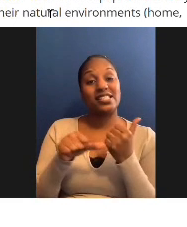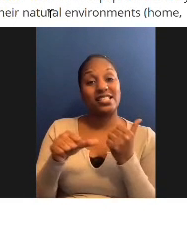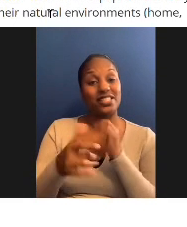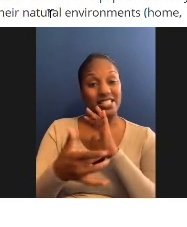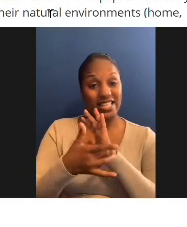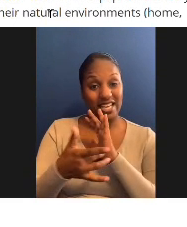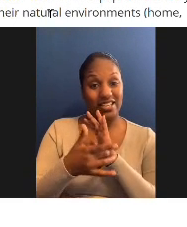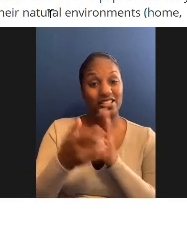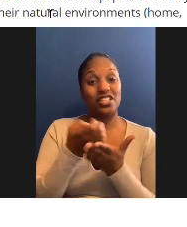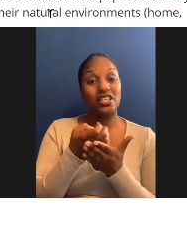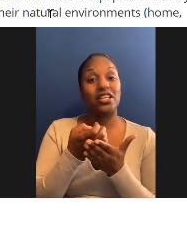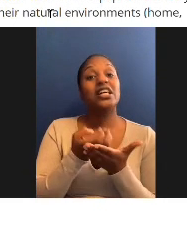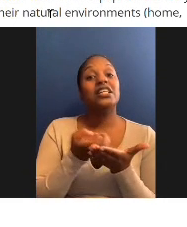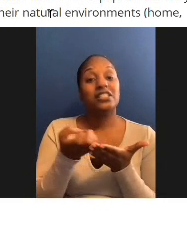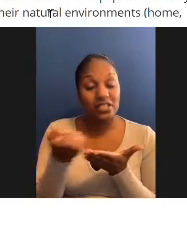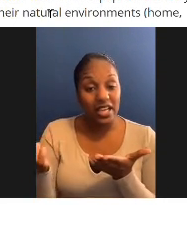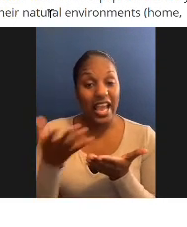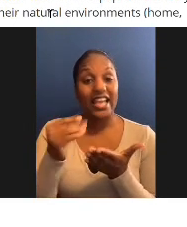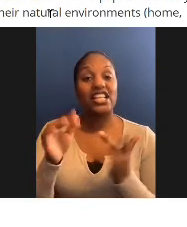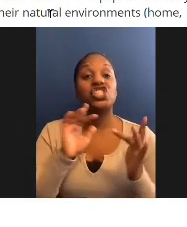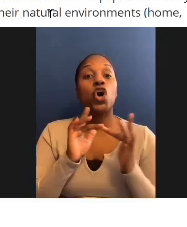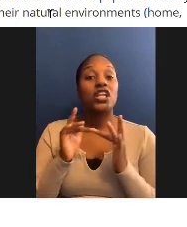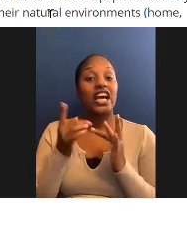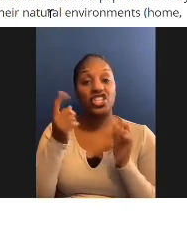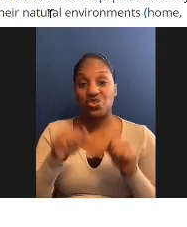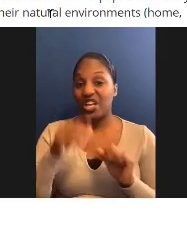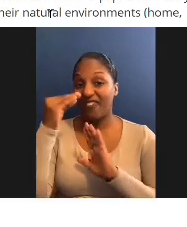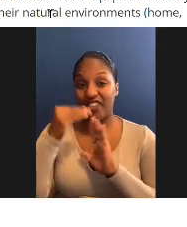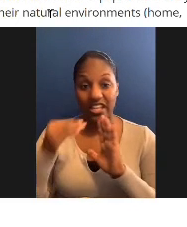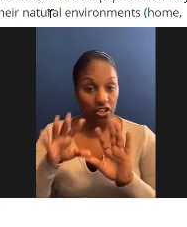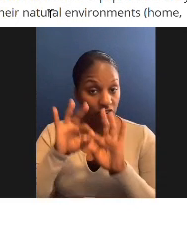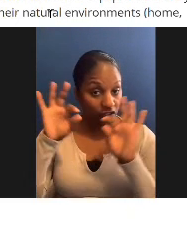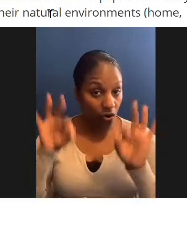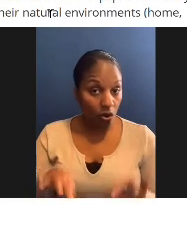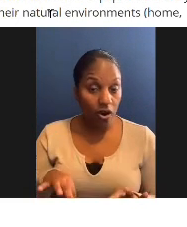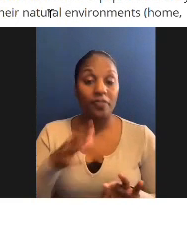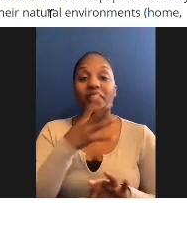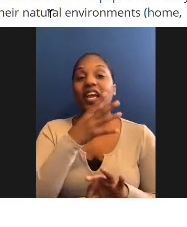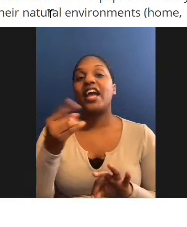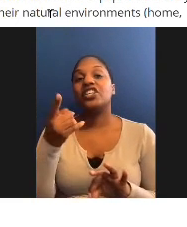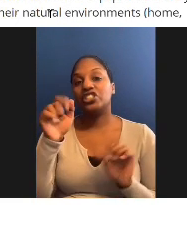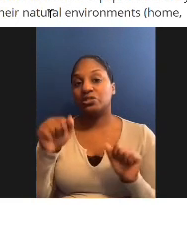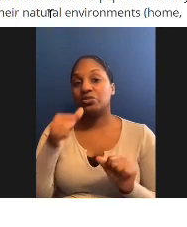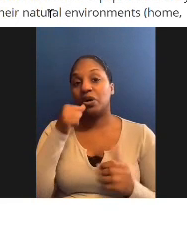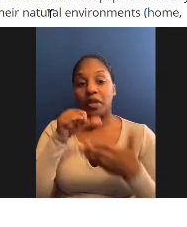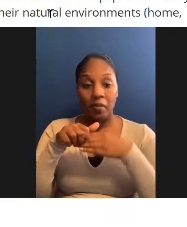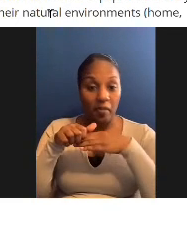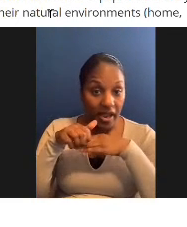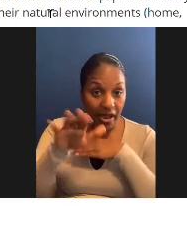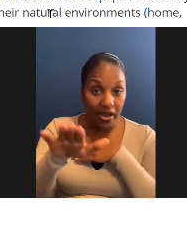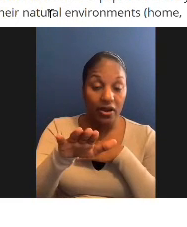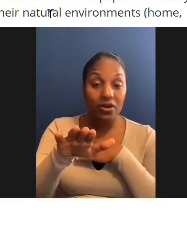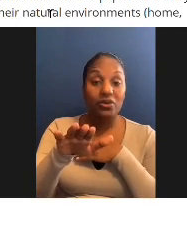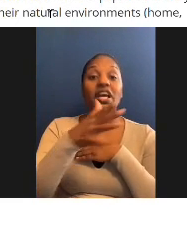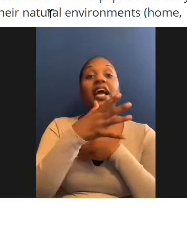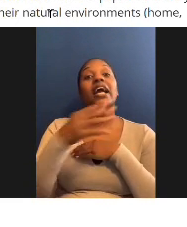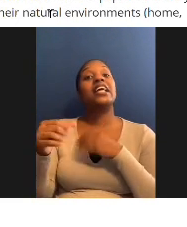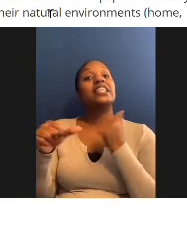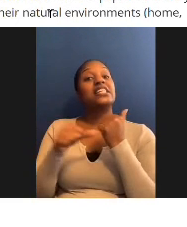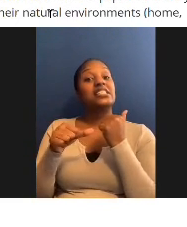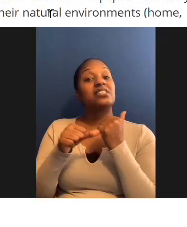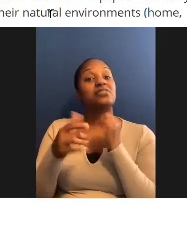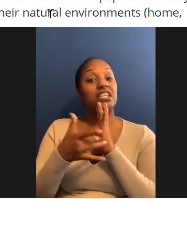is online. You can fill out the form online and it will be mailed to you, the assistive